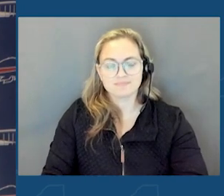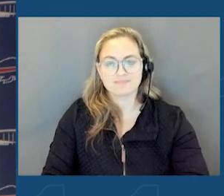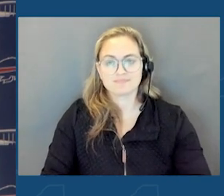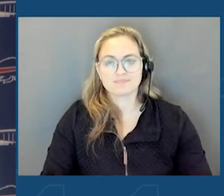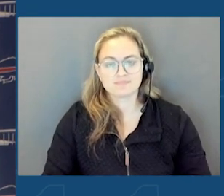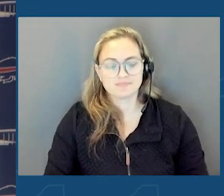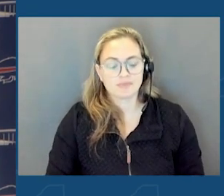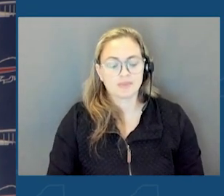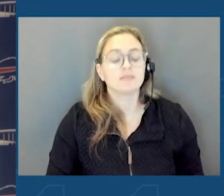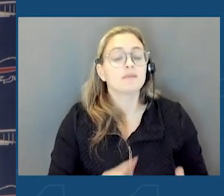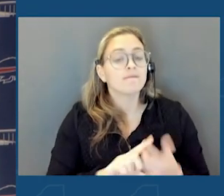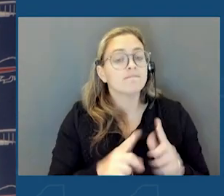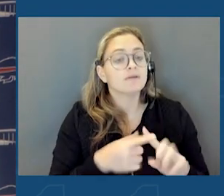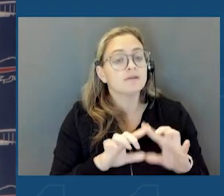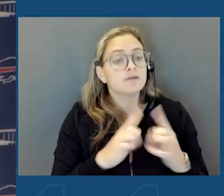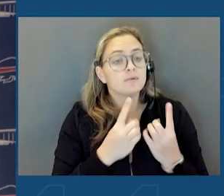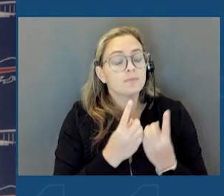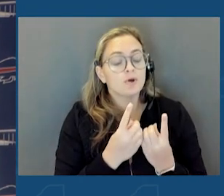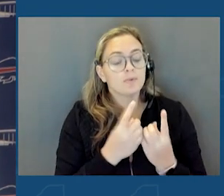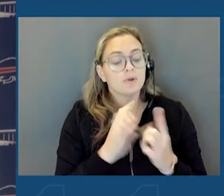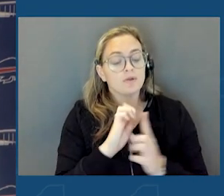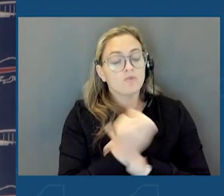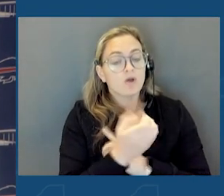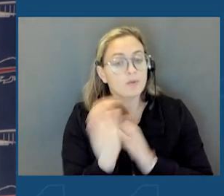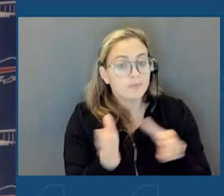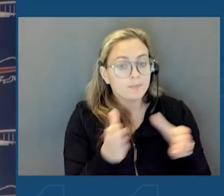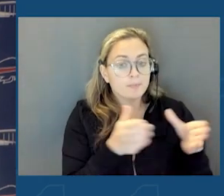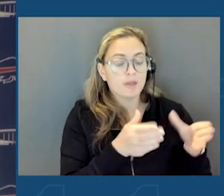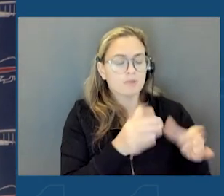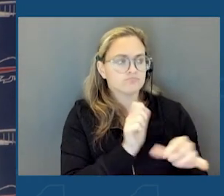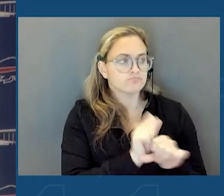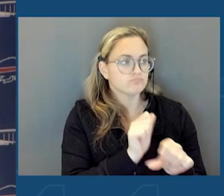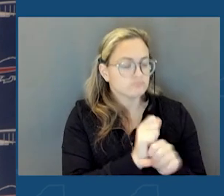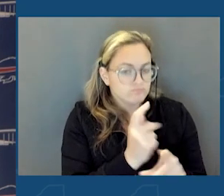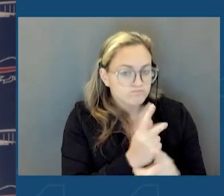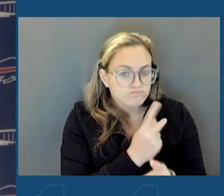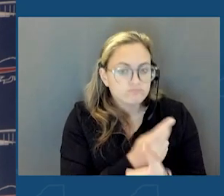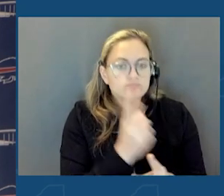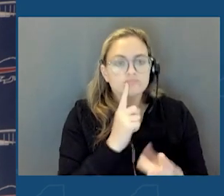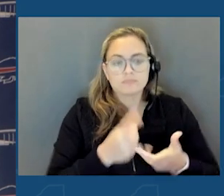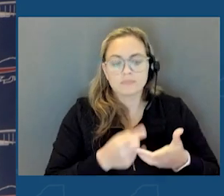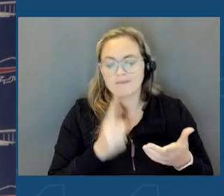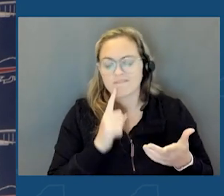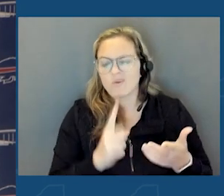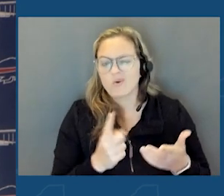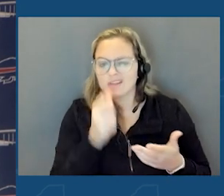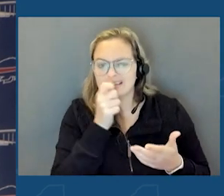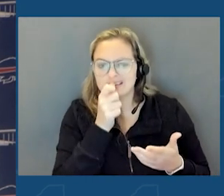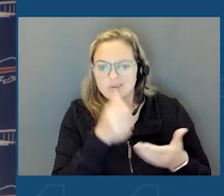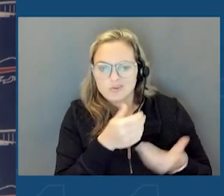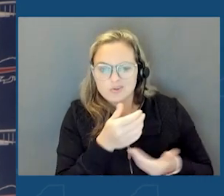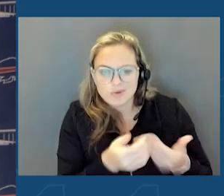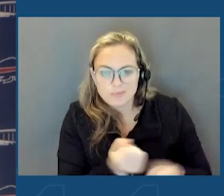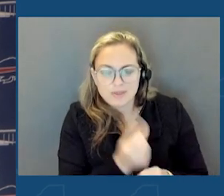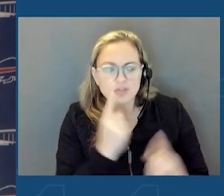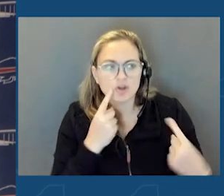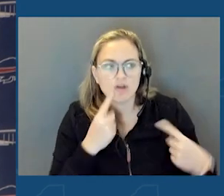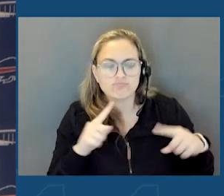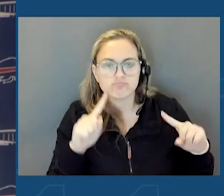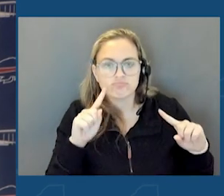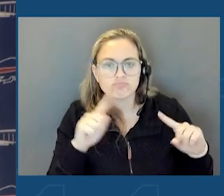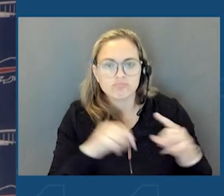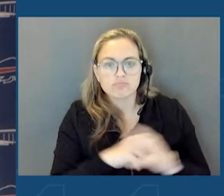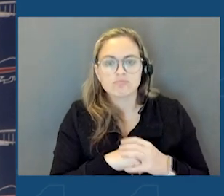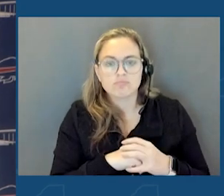Our friends at the Department of Environment and Planning, who worked very hard, especially during the secret process, to make sure that that went through well.